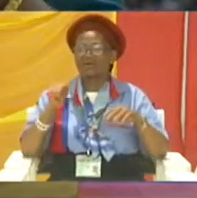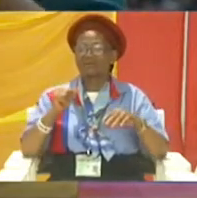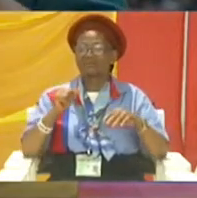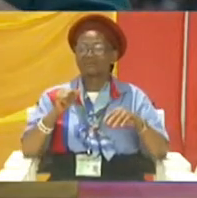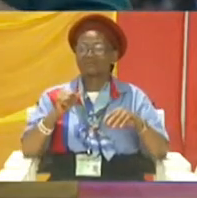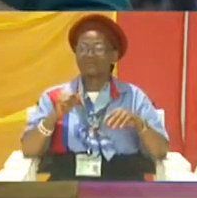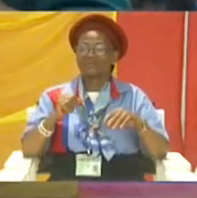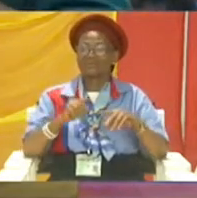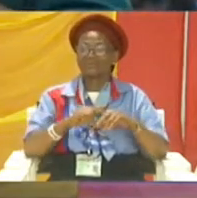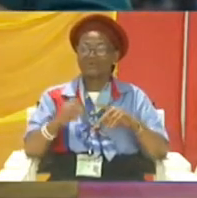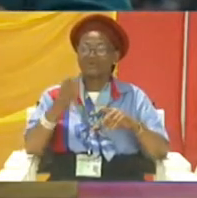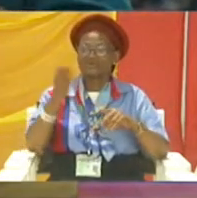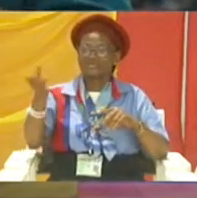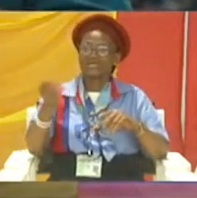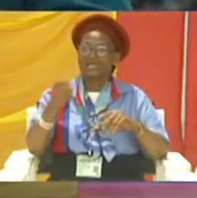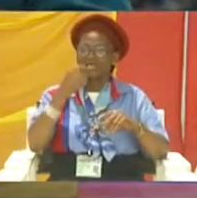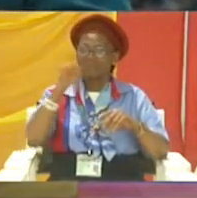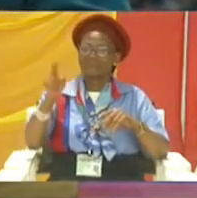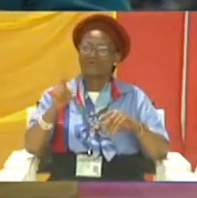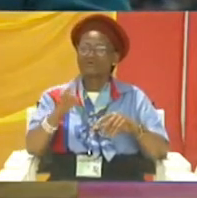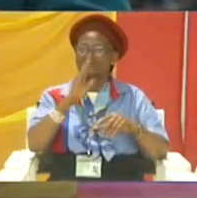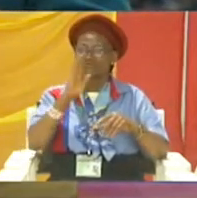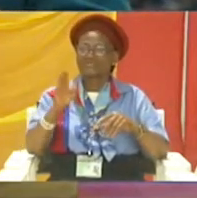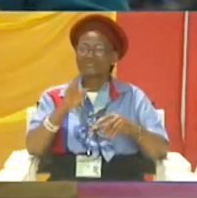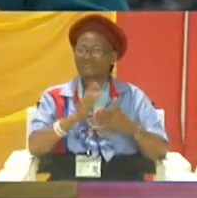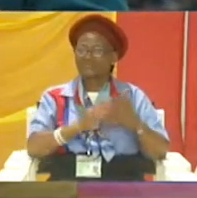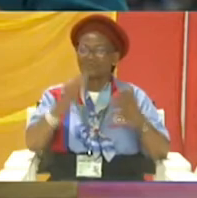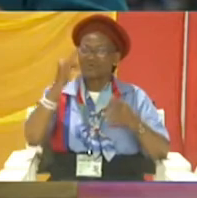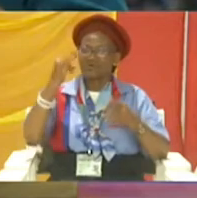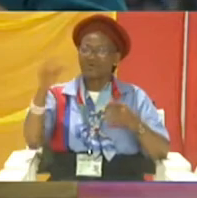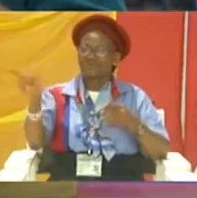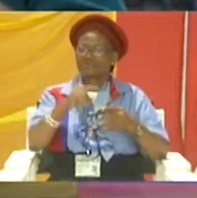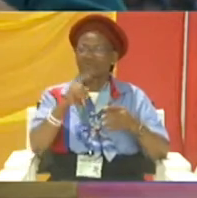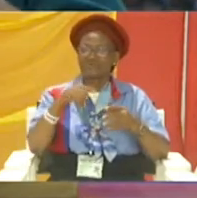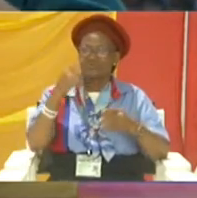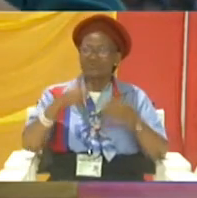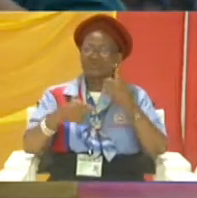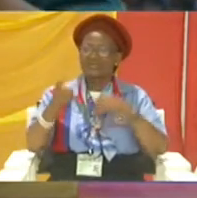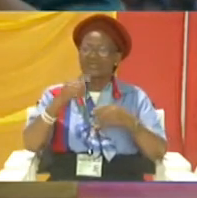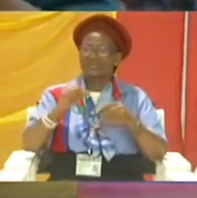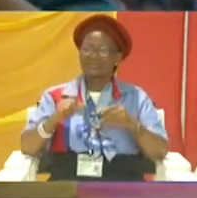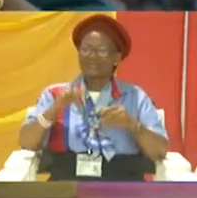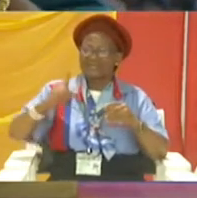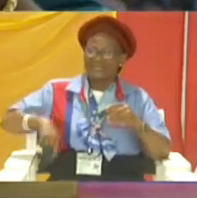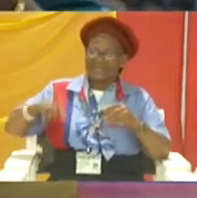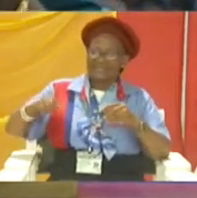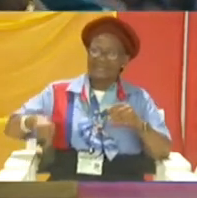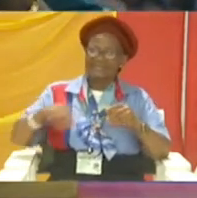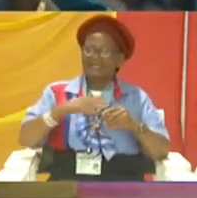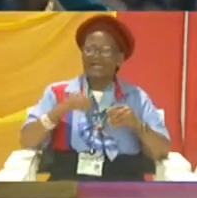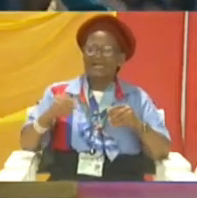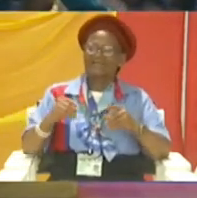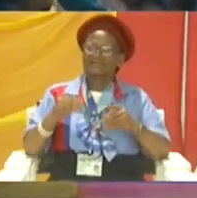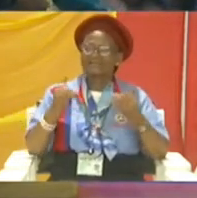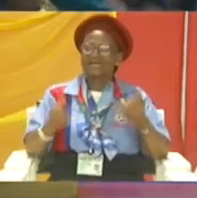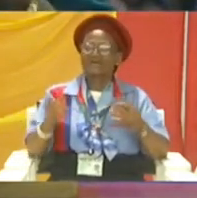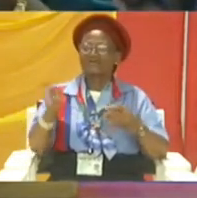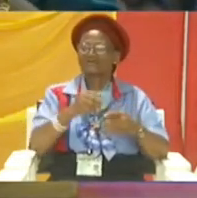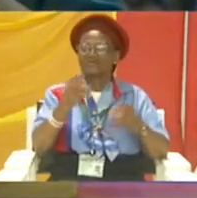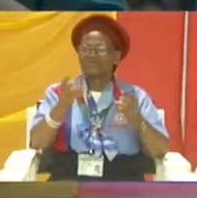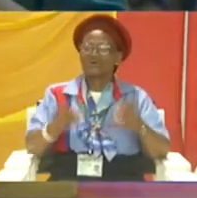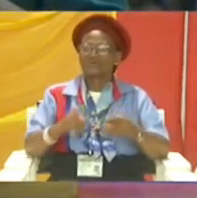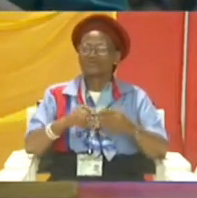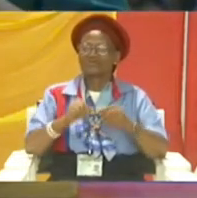some of you who came late. And now you want to surrender your life to Jesus